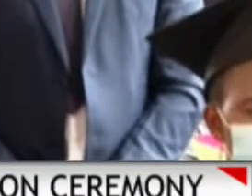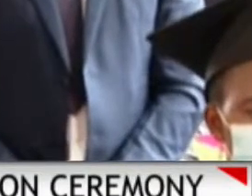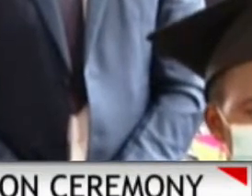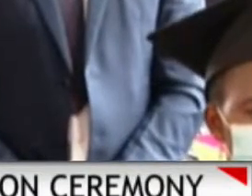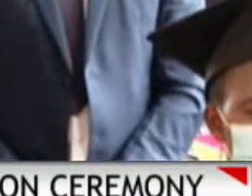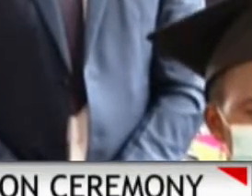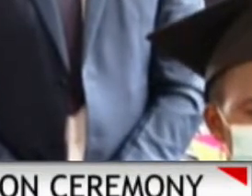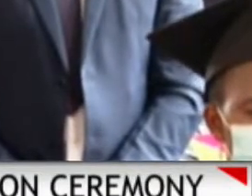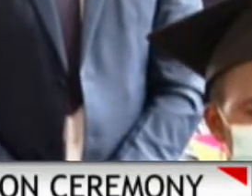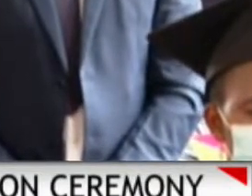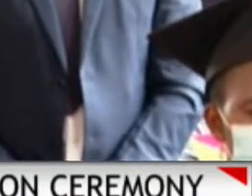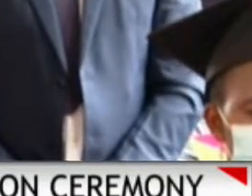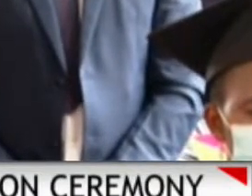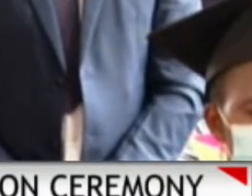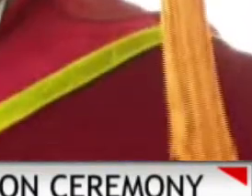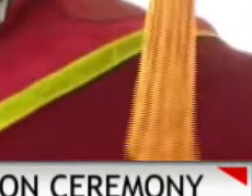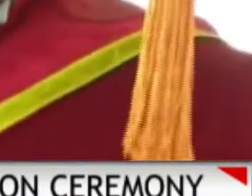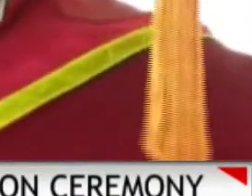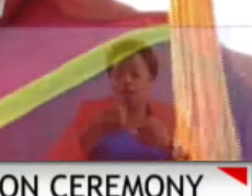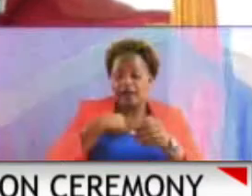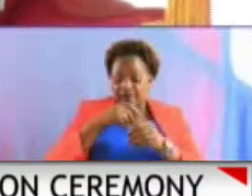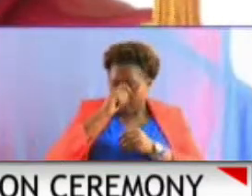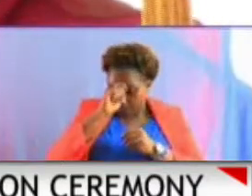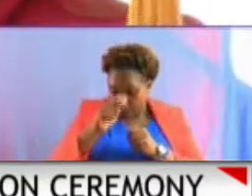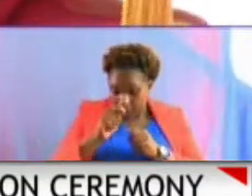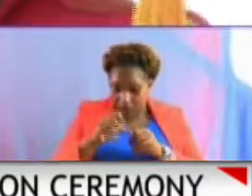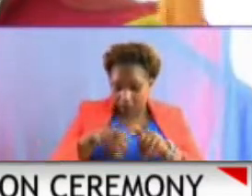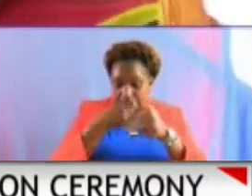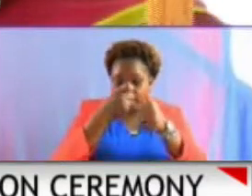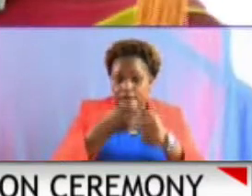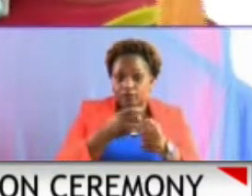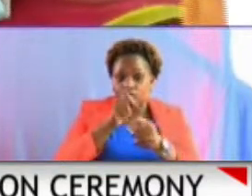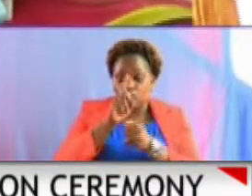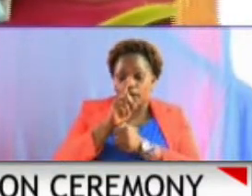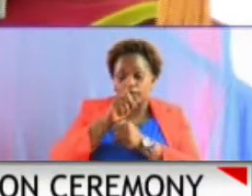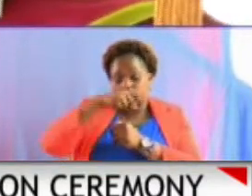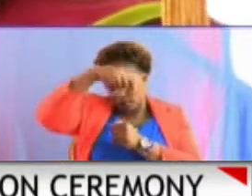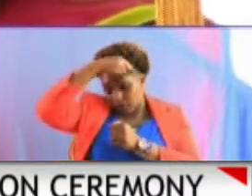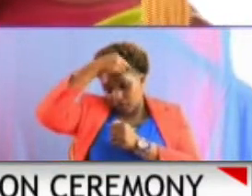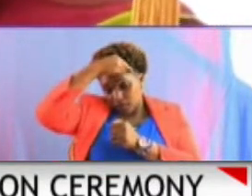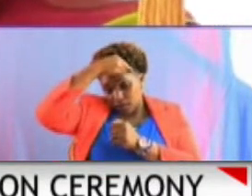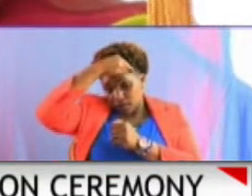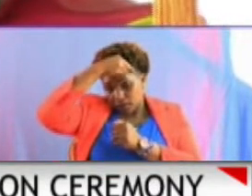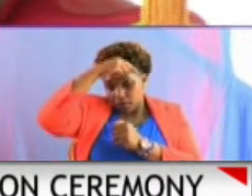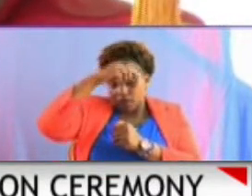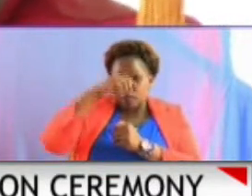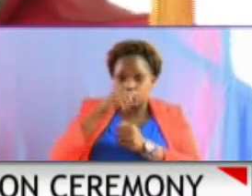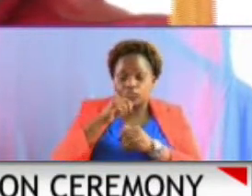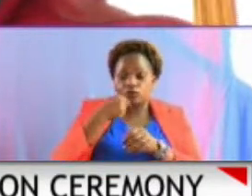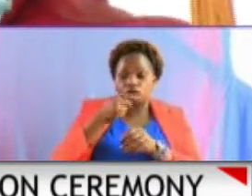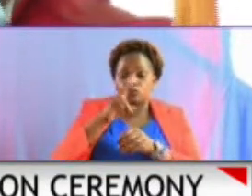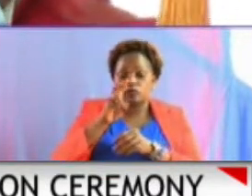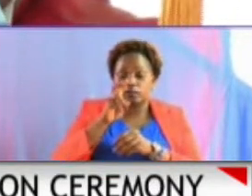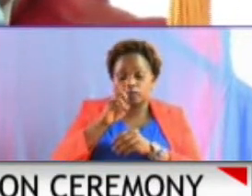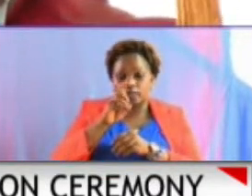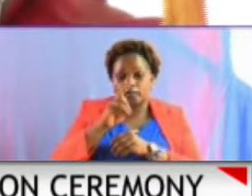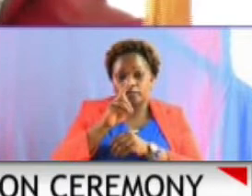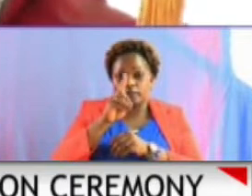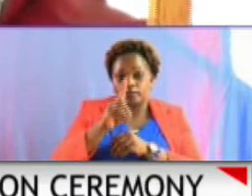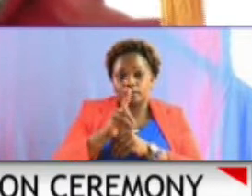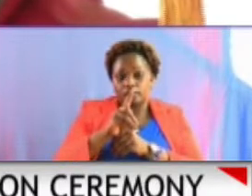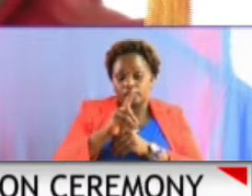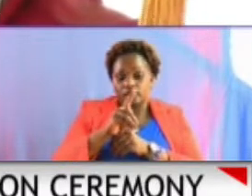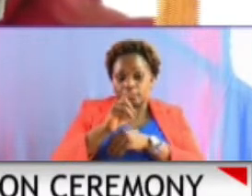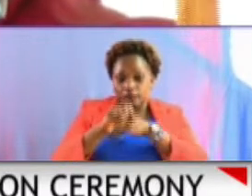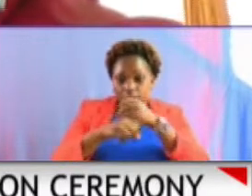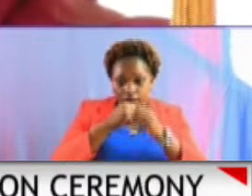Mr. Chancellor, sir, I have the honor to present the following one graduate who during the 2020-2021